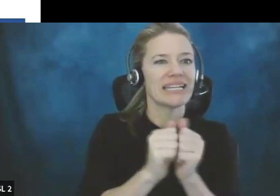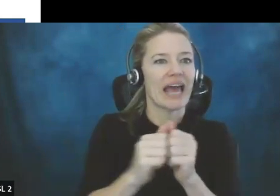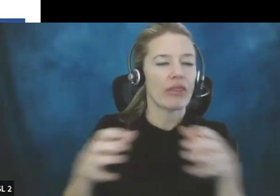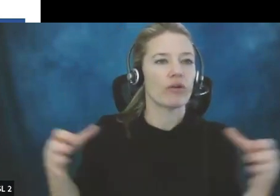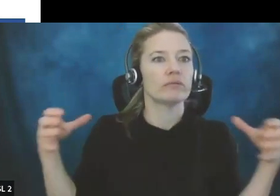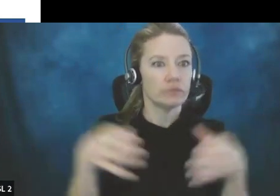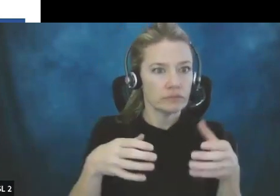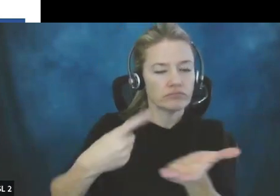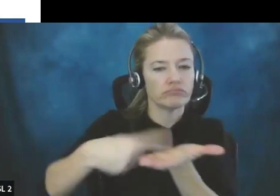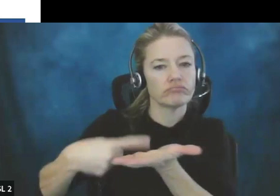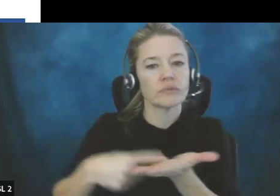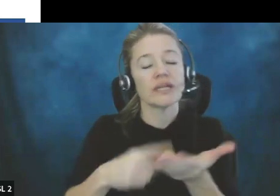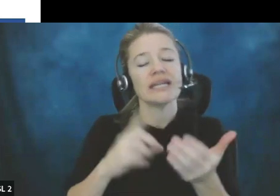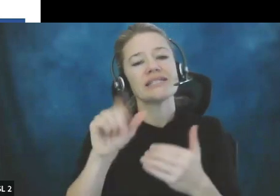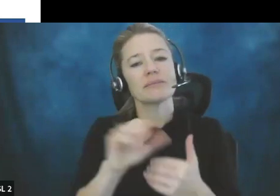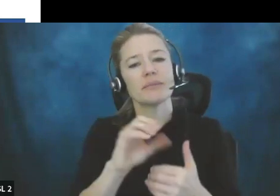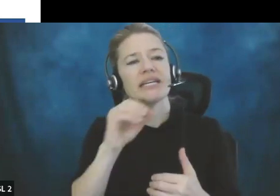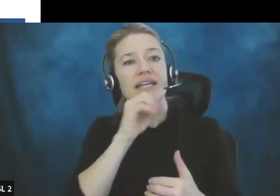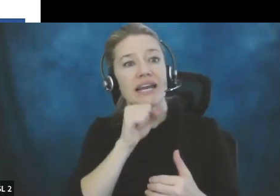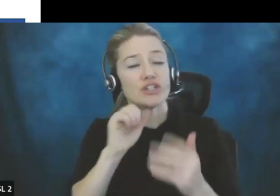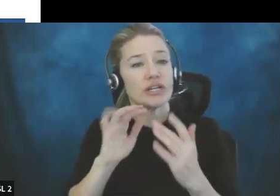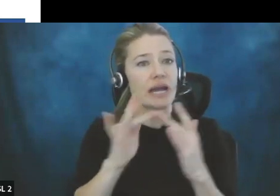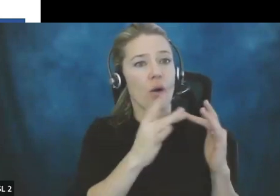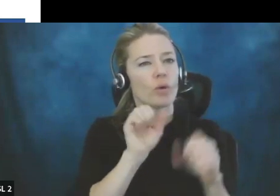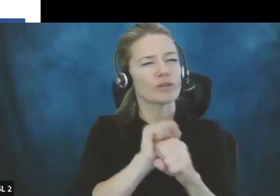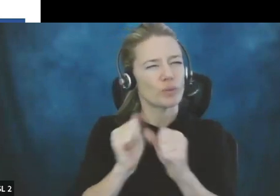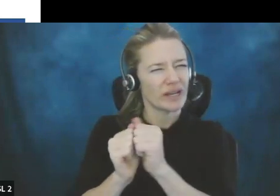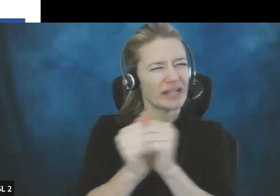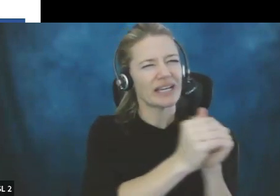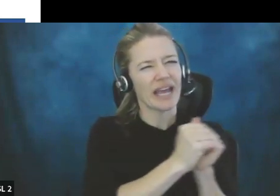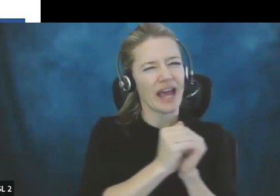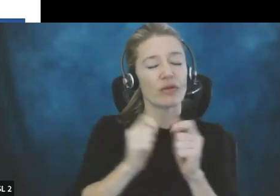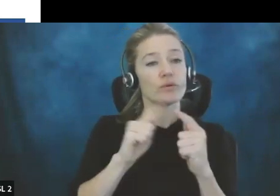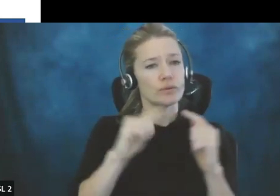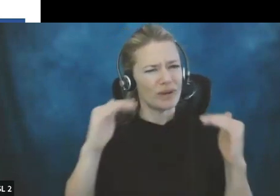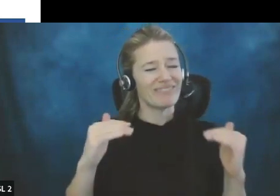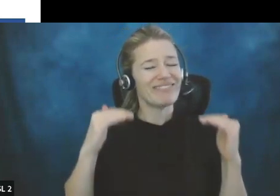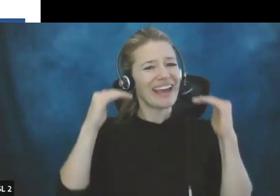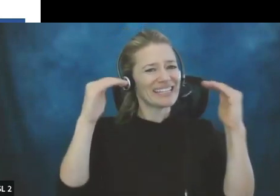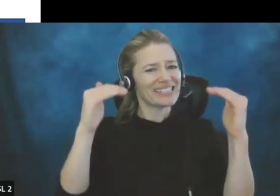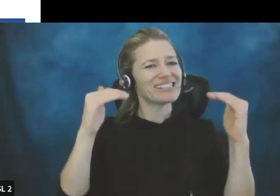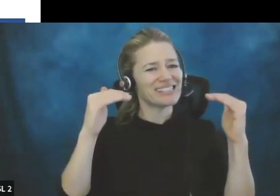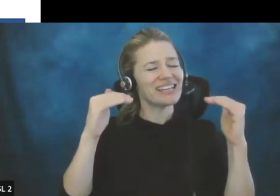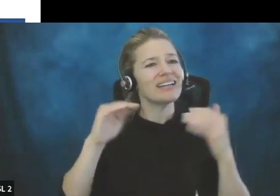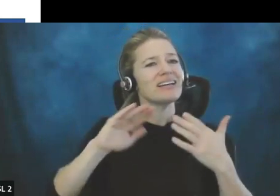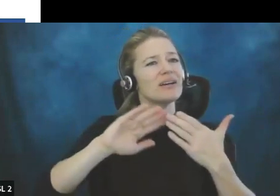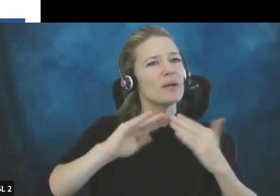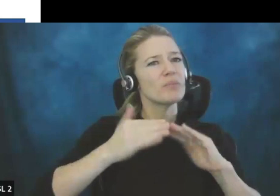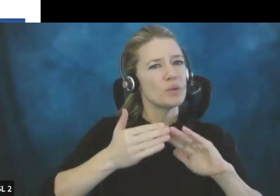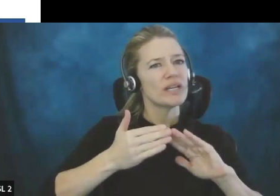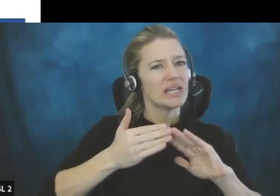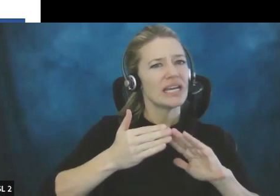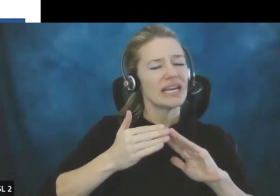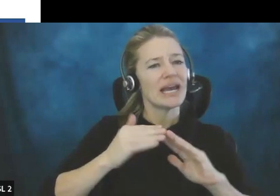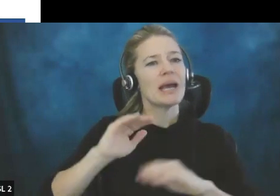regional coalitions really coming together, disability and aging networks working together to advance